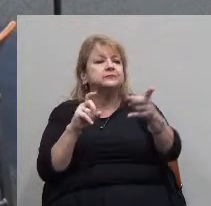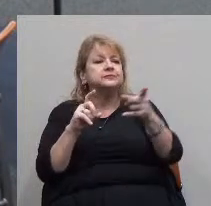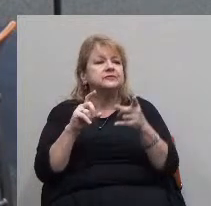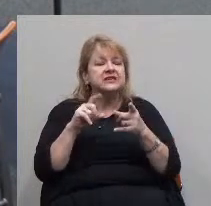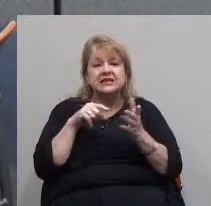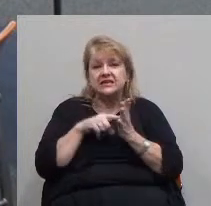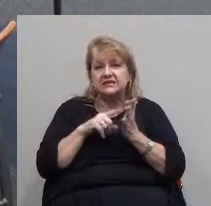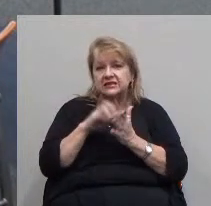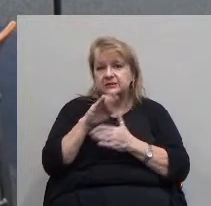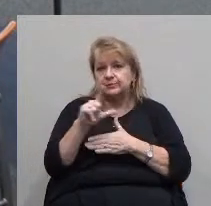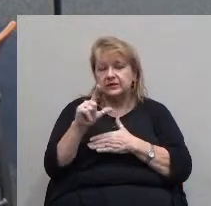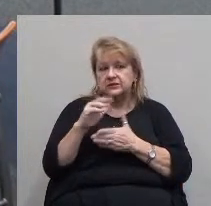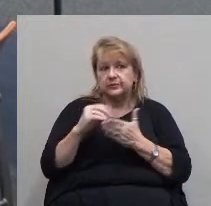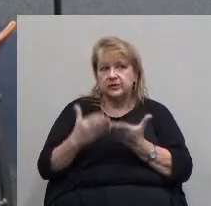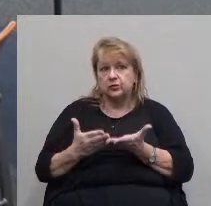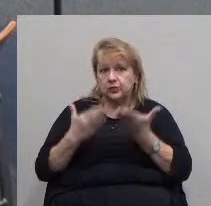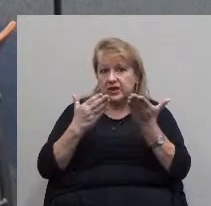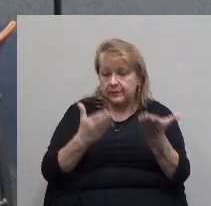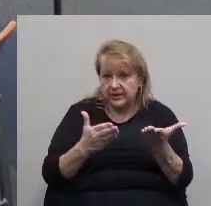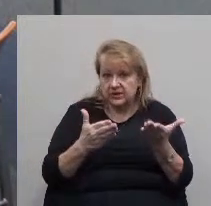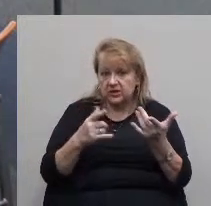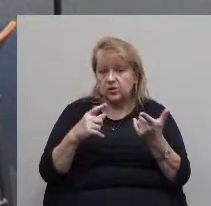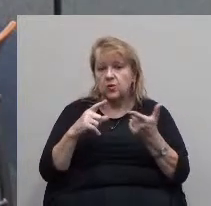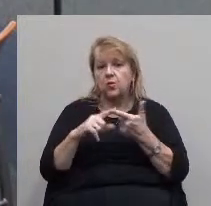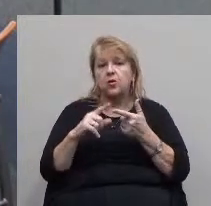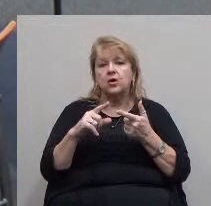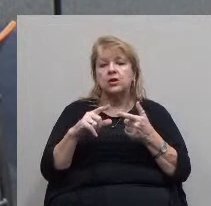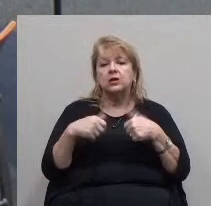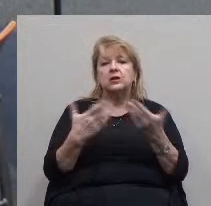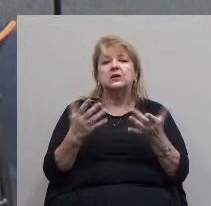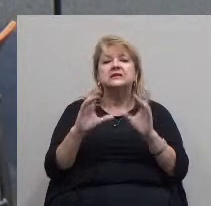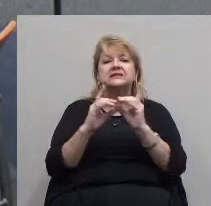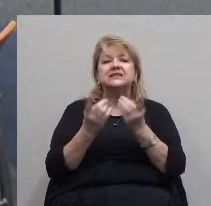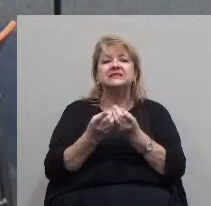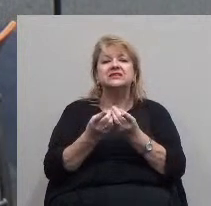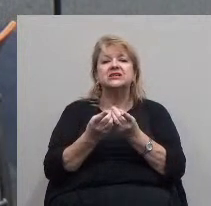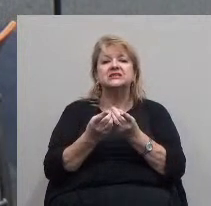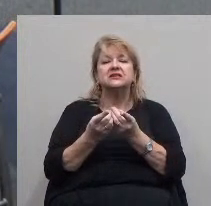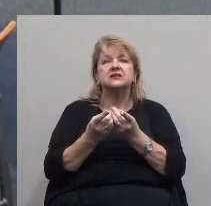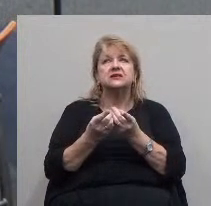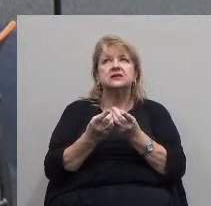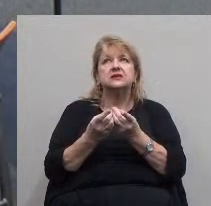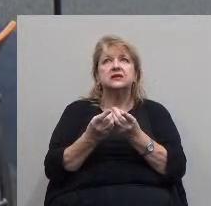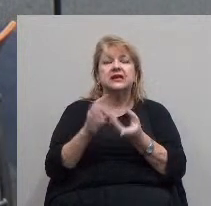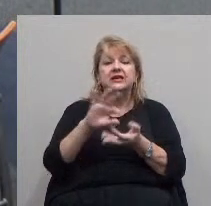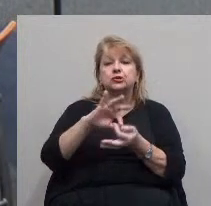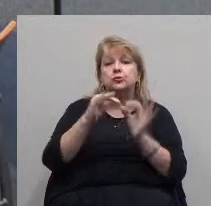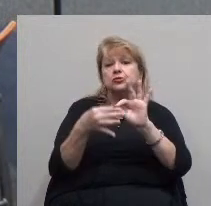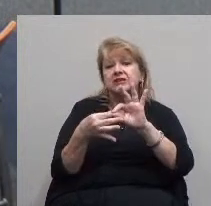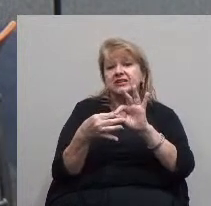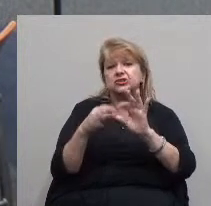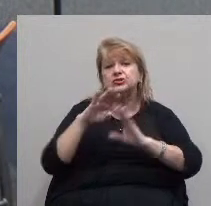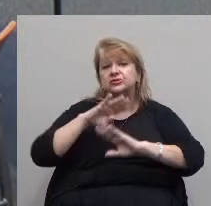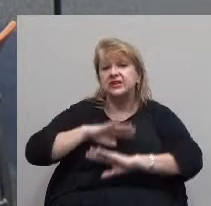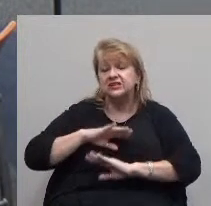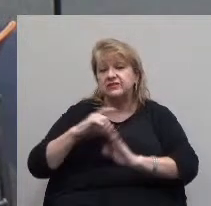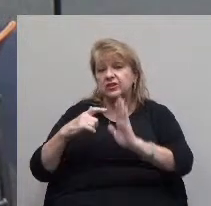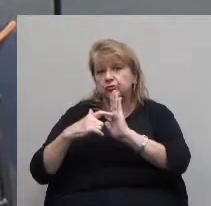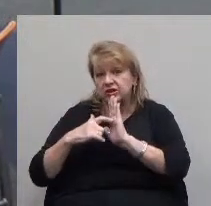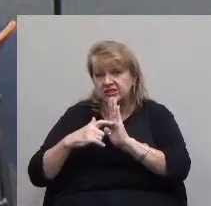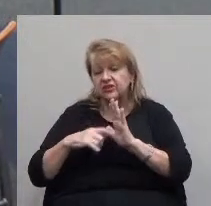that's subject to the district's interpretation to select a curriculum that satisfies the criteria? And